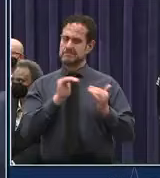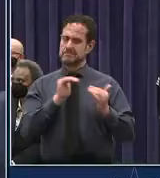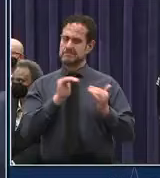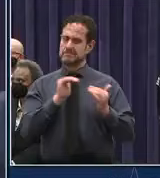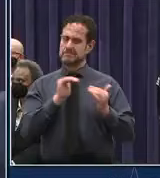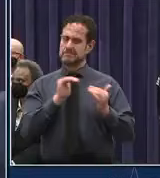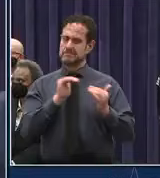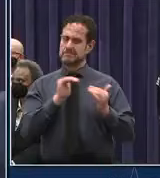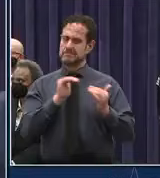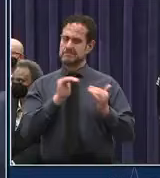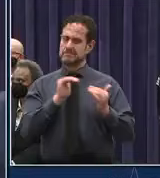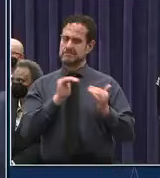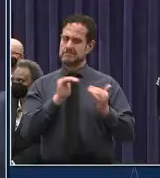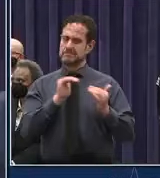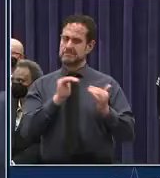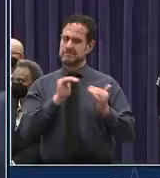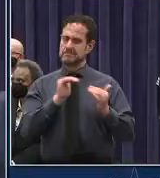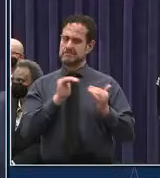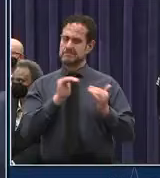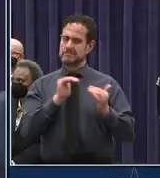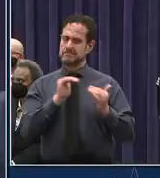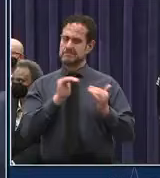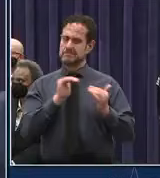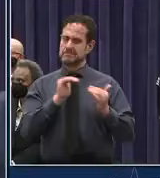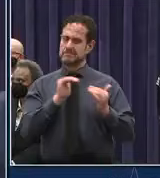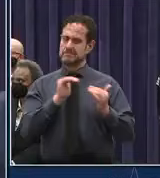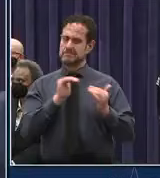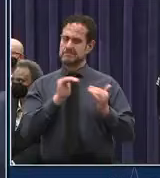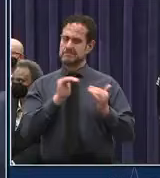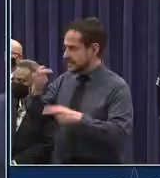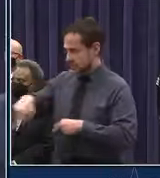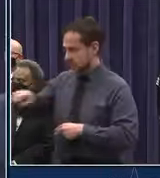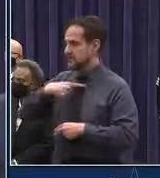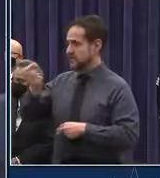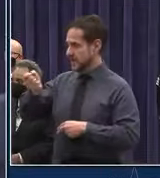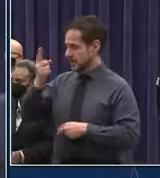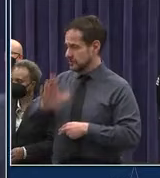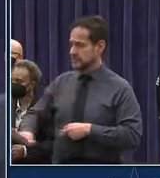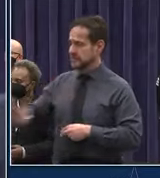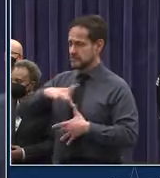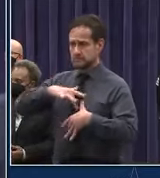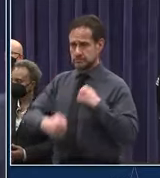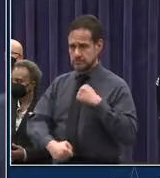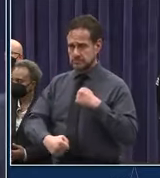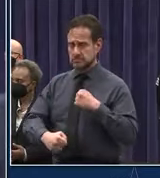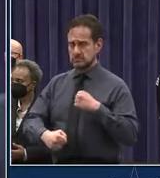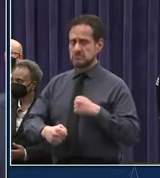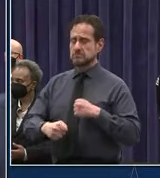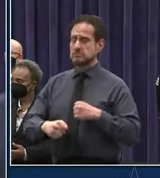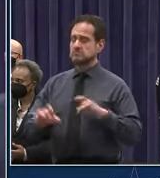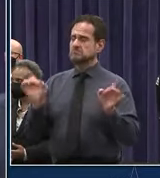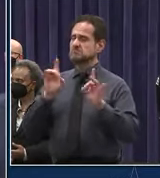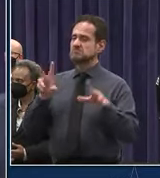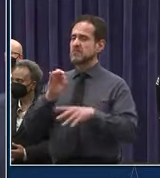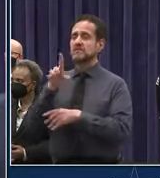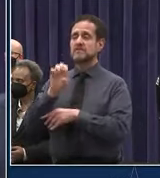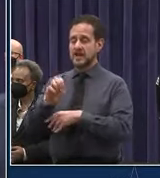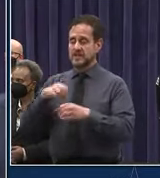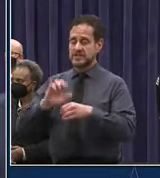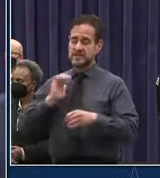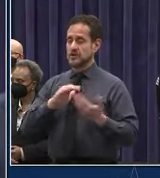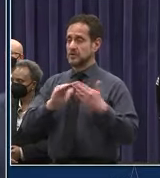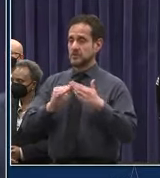I want you to know that I see you and I understand you. This violence in our communities across this city will not